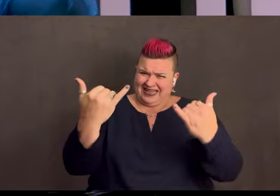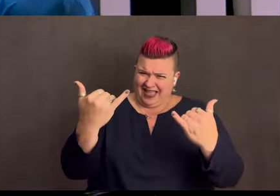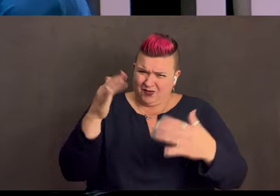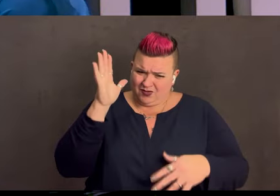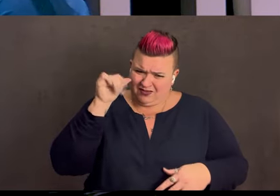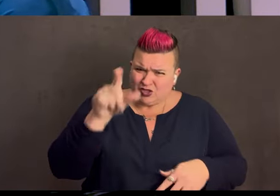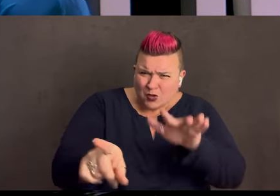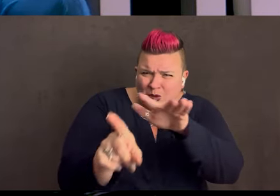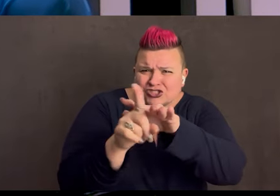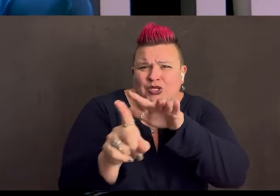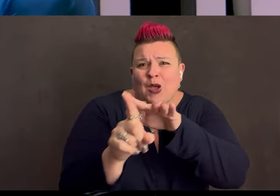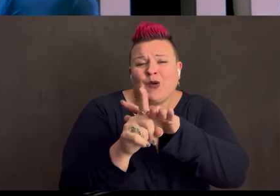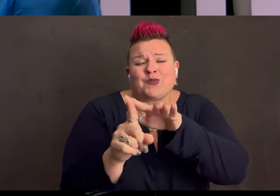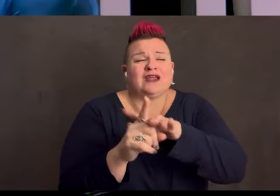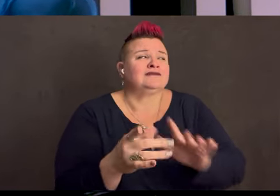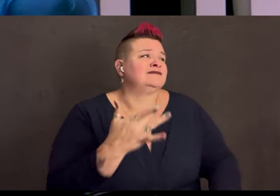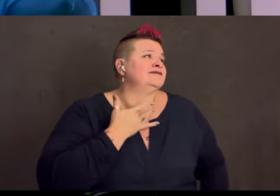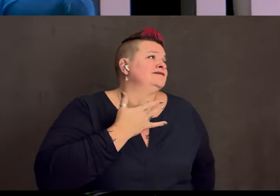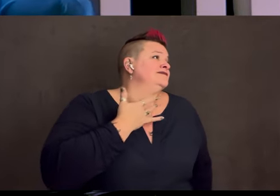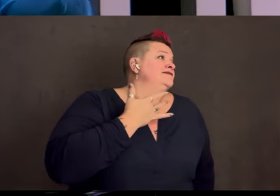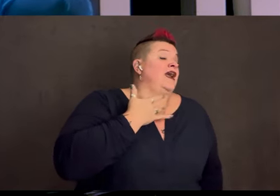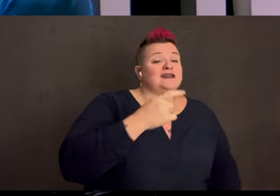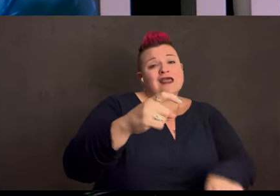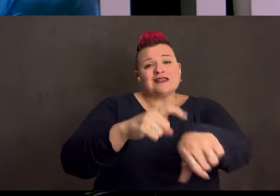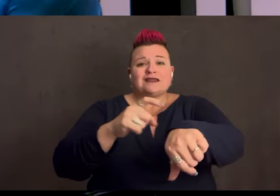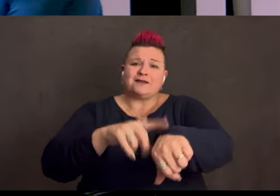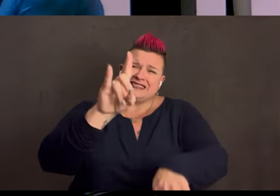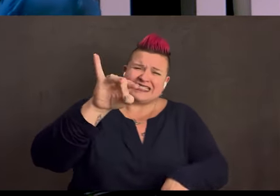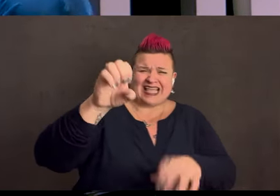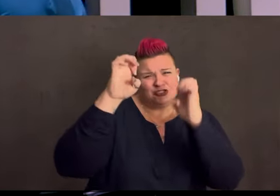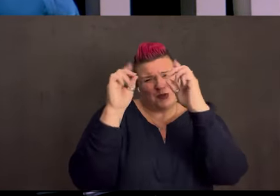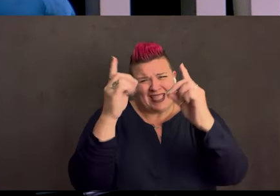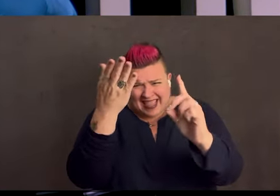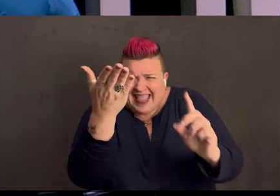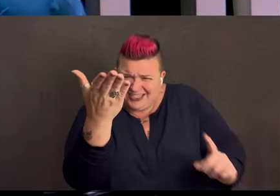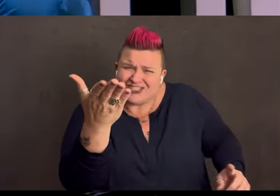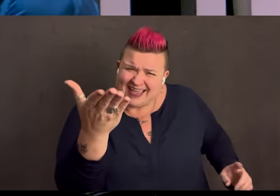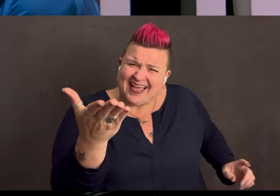they out here showing me love. I think it's high time for some